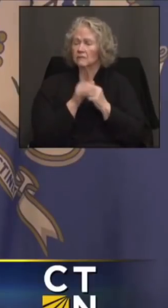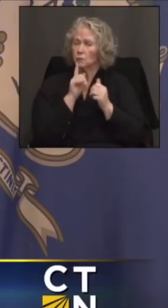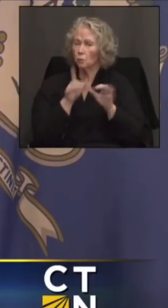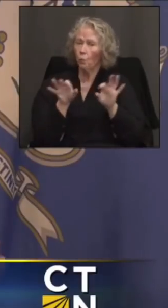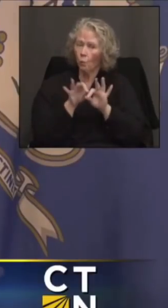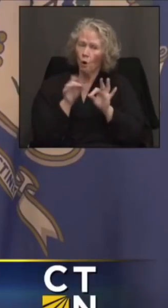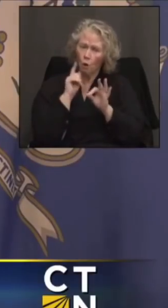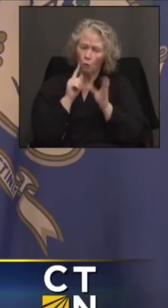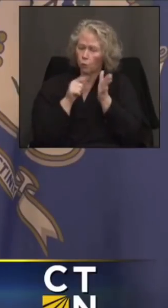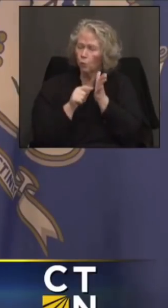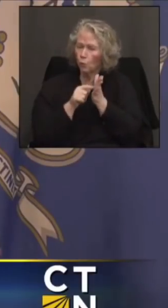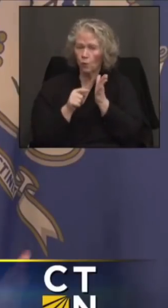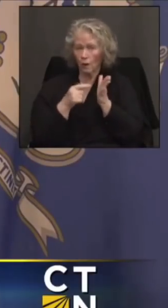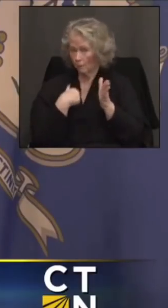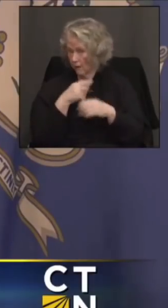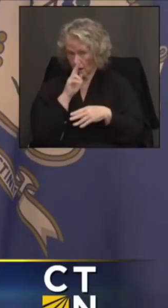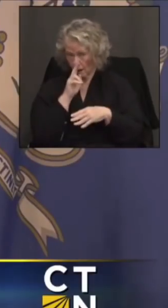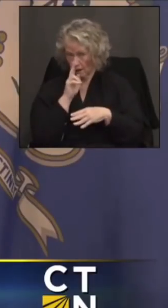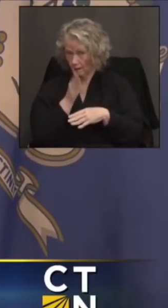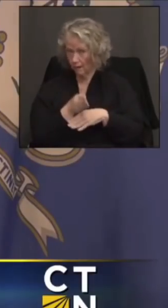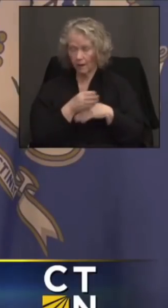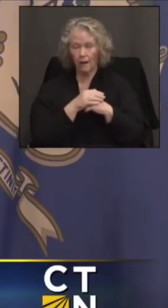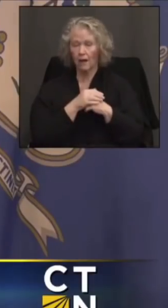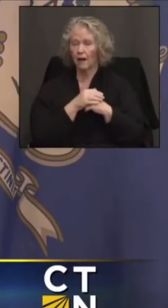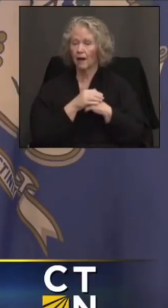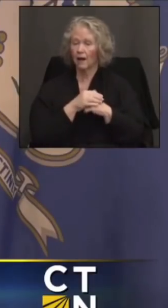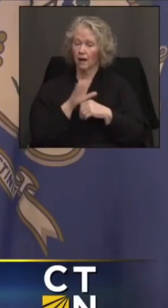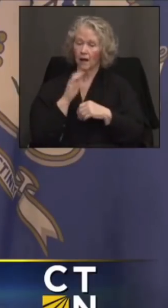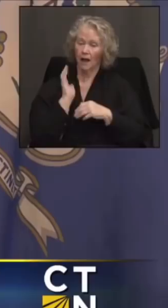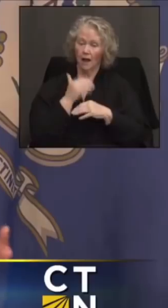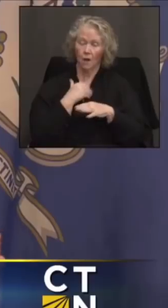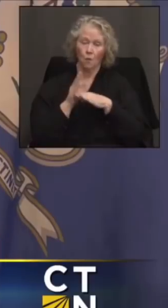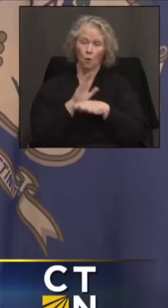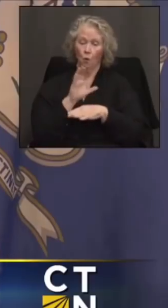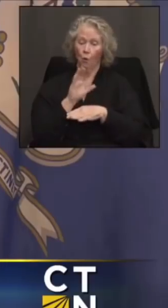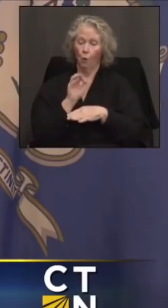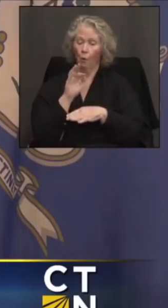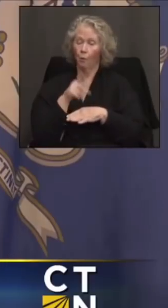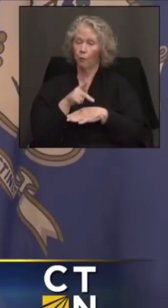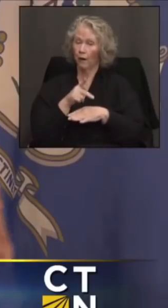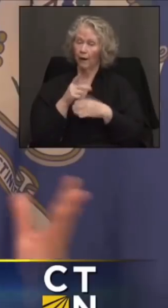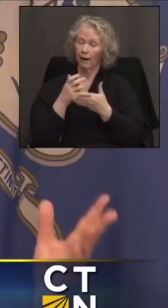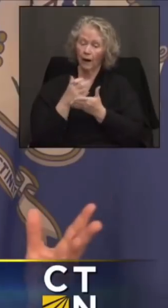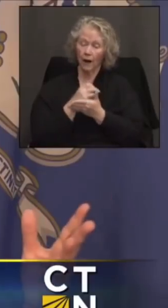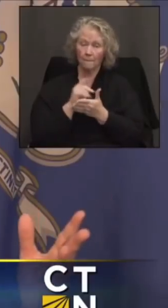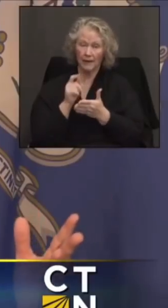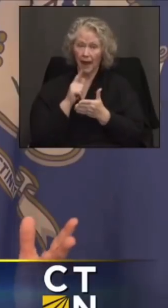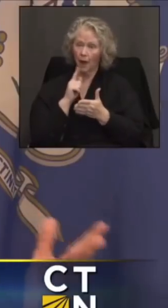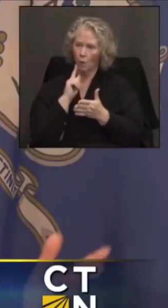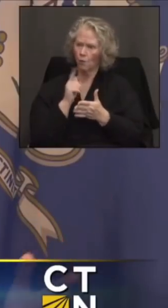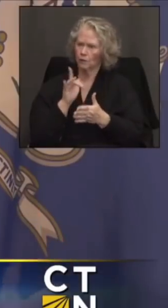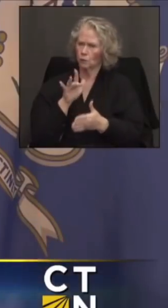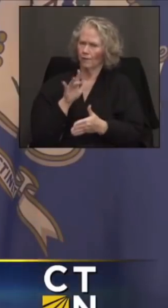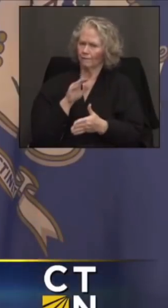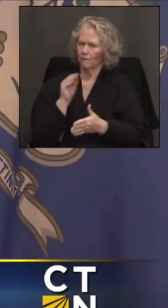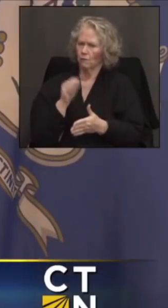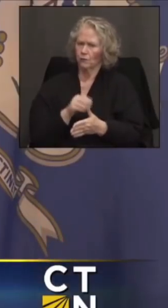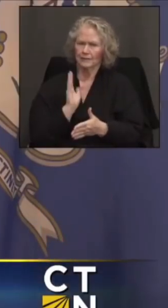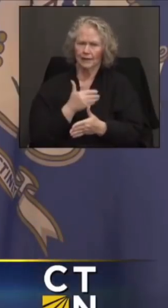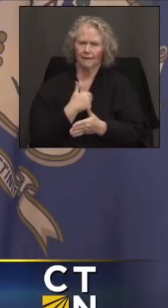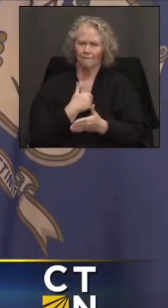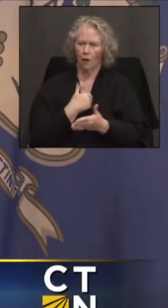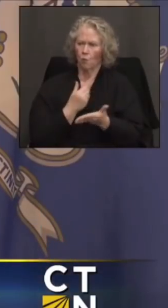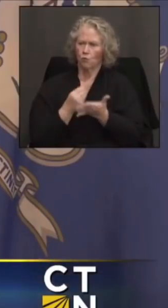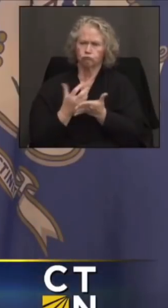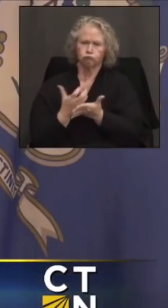I'll be blunt. I mean, the corporate income tax used to raise about 25% of our revenues here for the state of